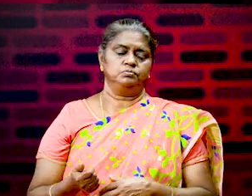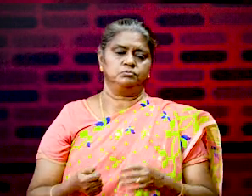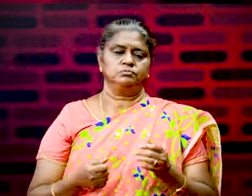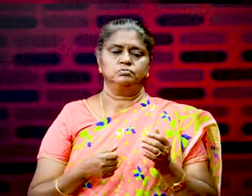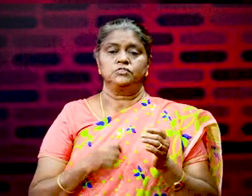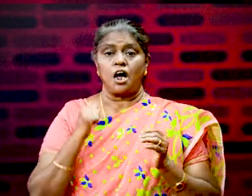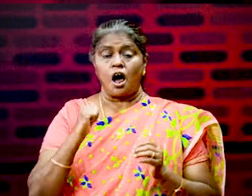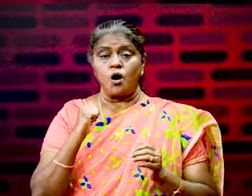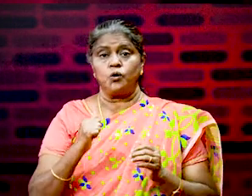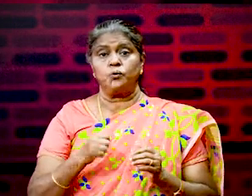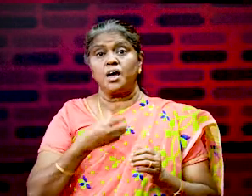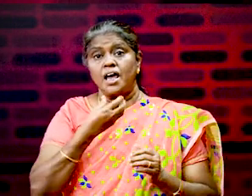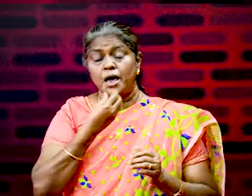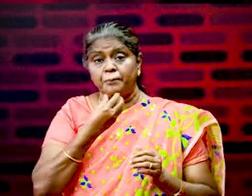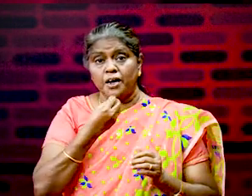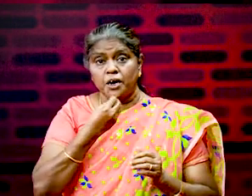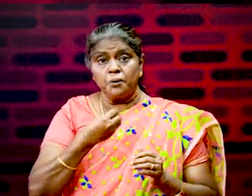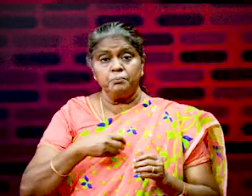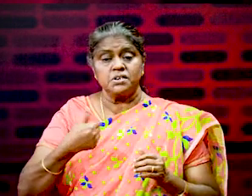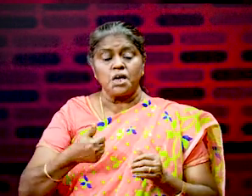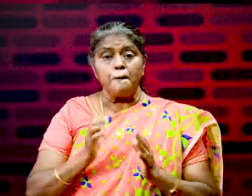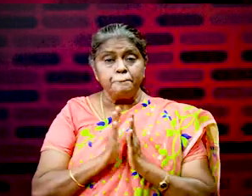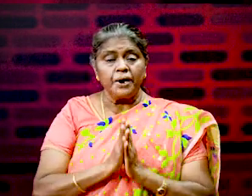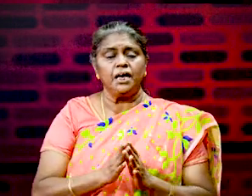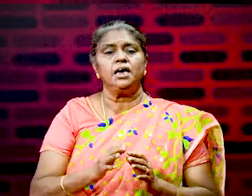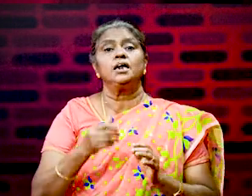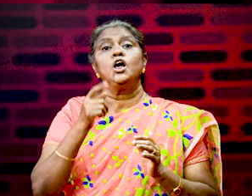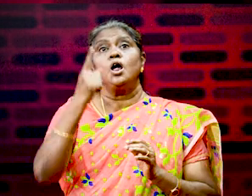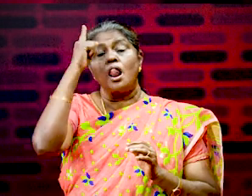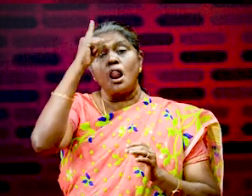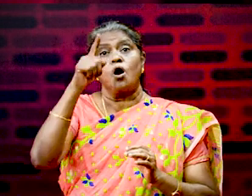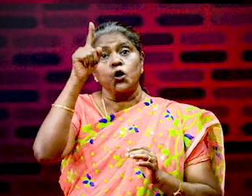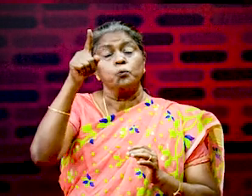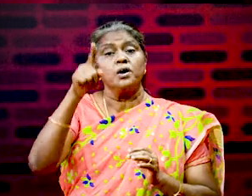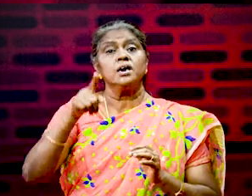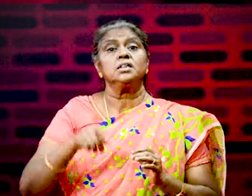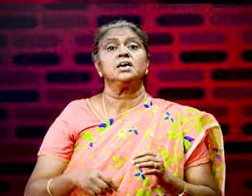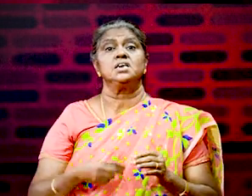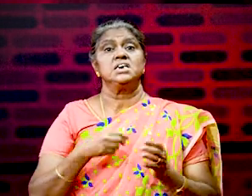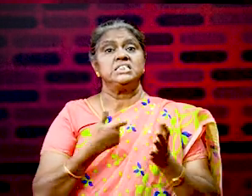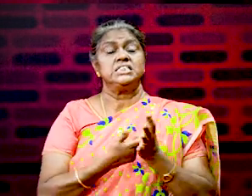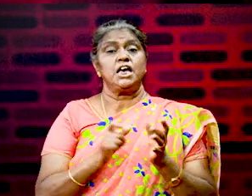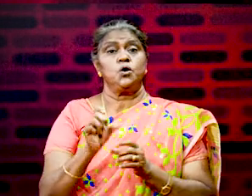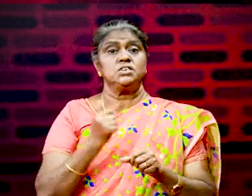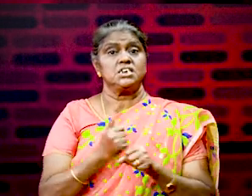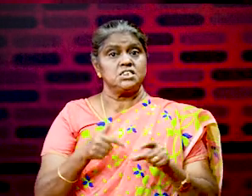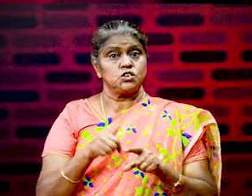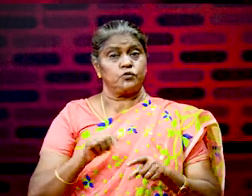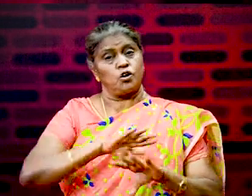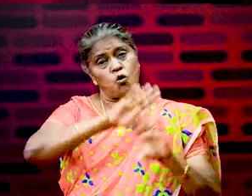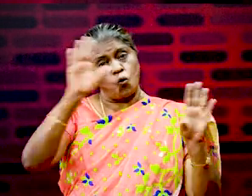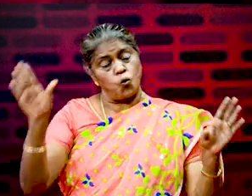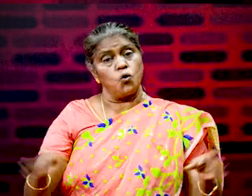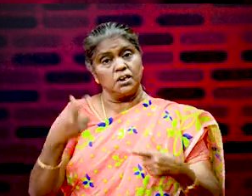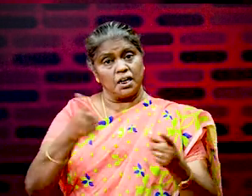praying. Lord, you are the judge of all the earth. So Lord, don't treat the unrighteous and the righteous